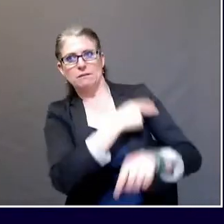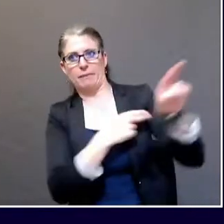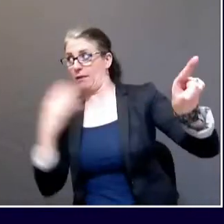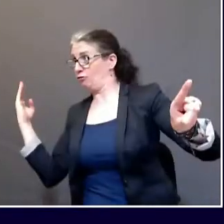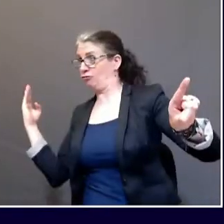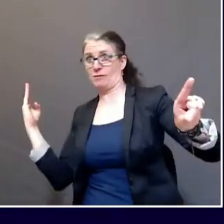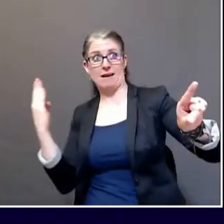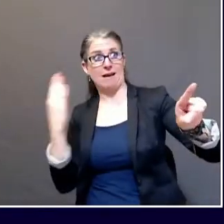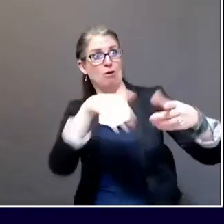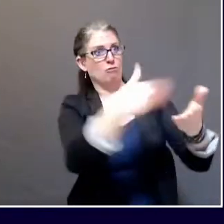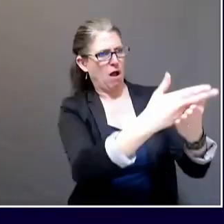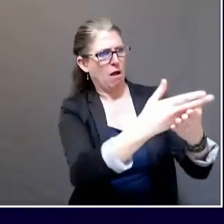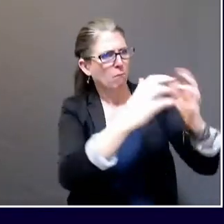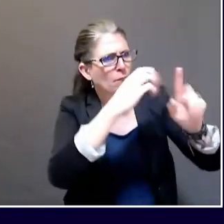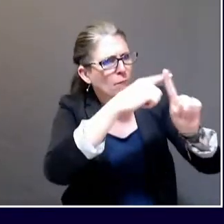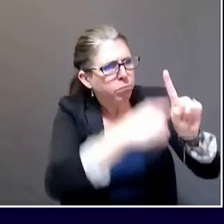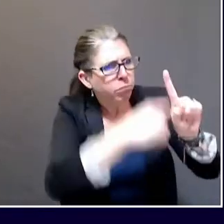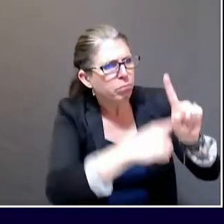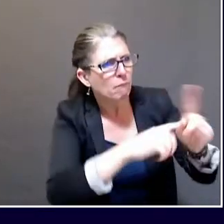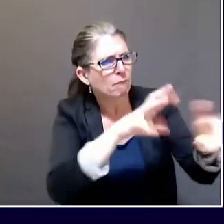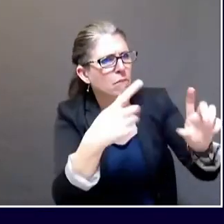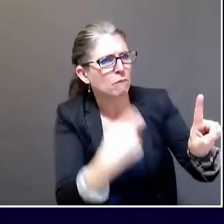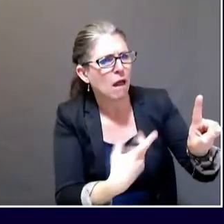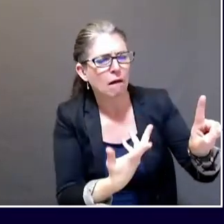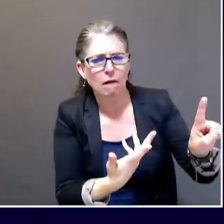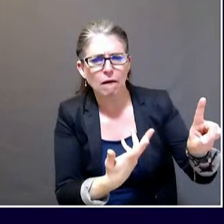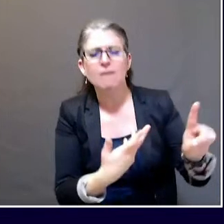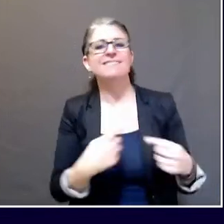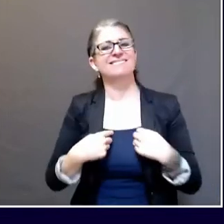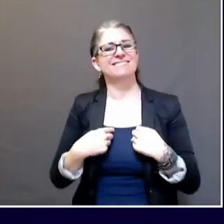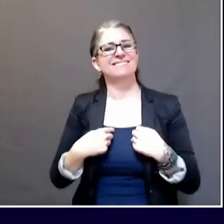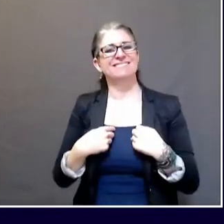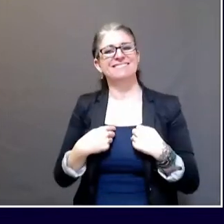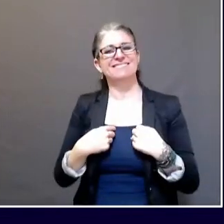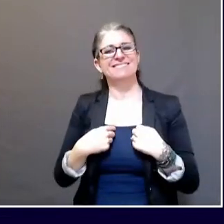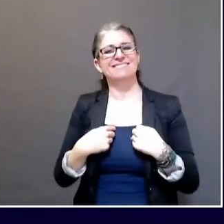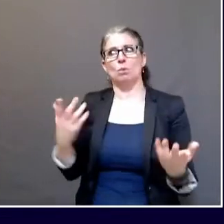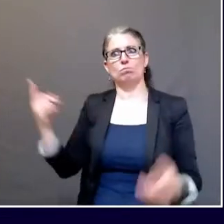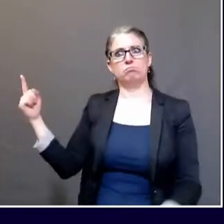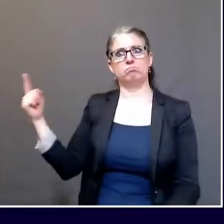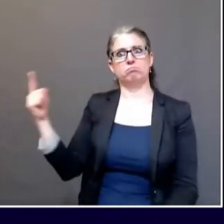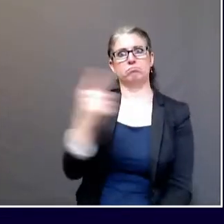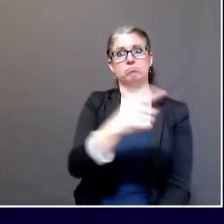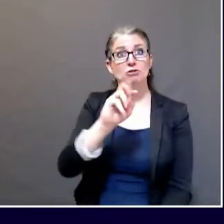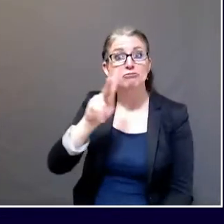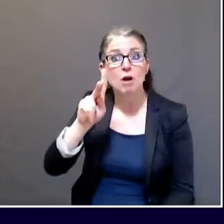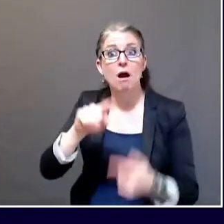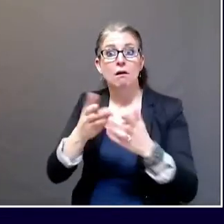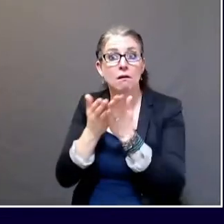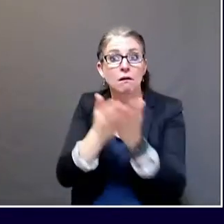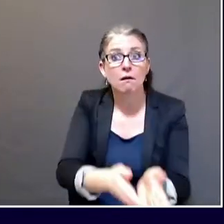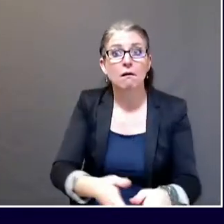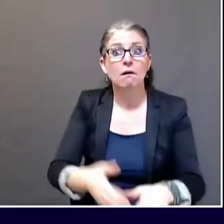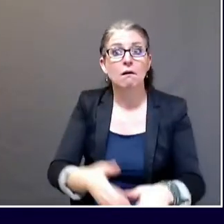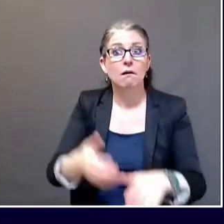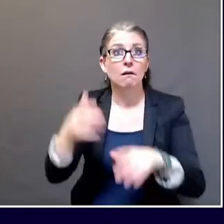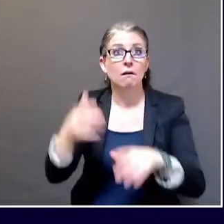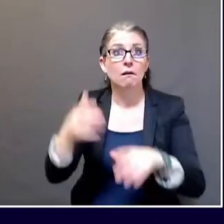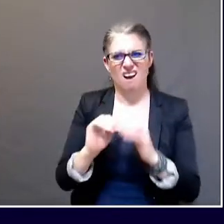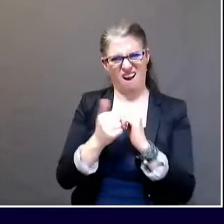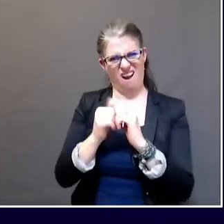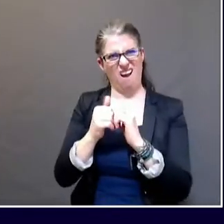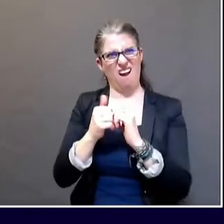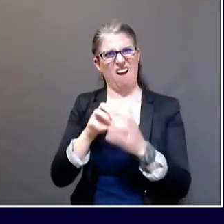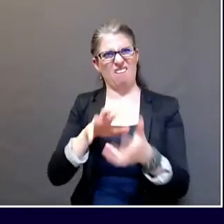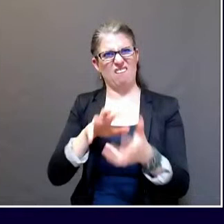received a shipment of this Moderna vaccine that had these temperature exceedances to separate that vaccine so they don't use